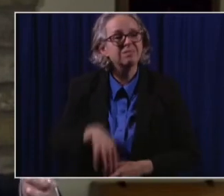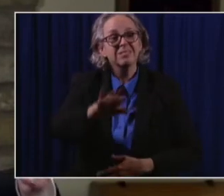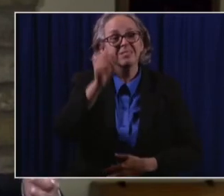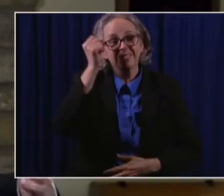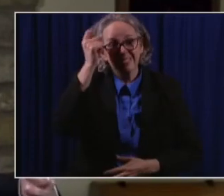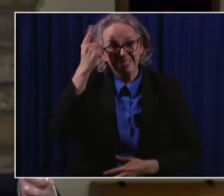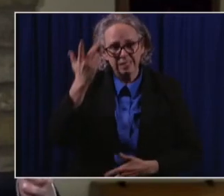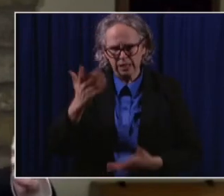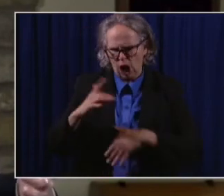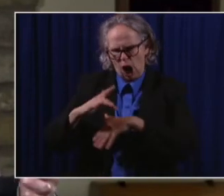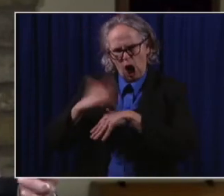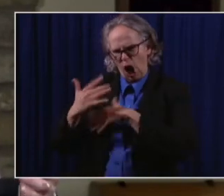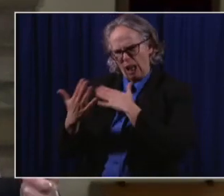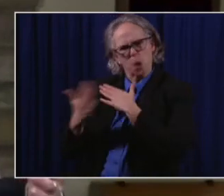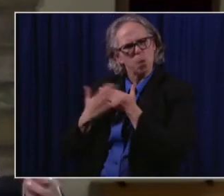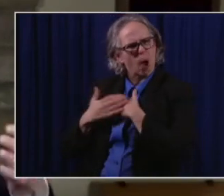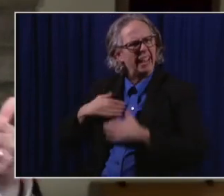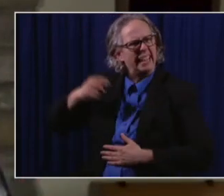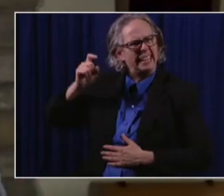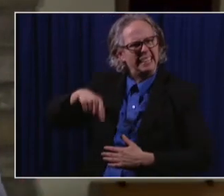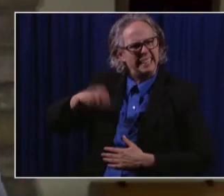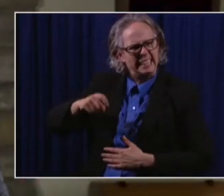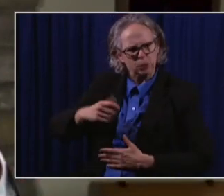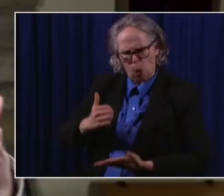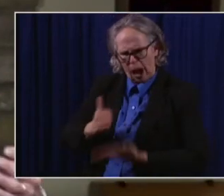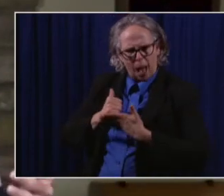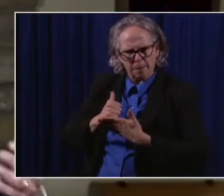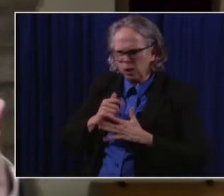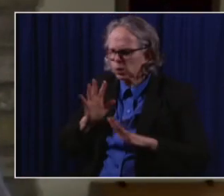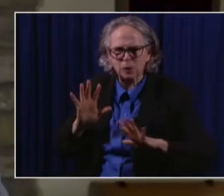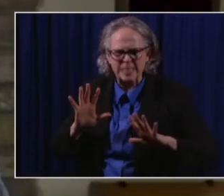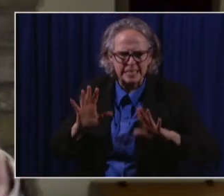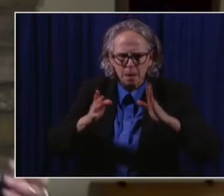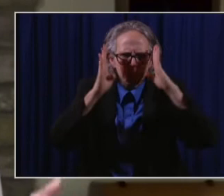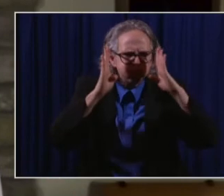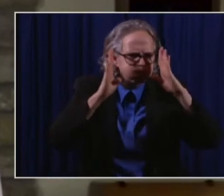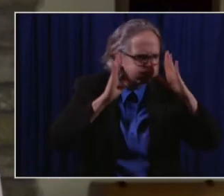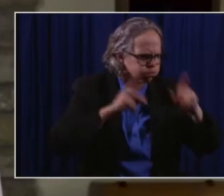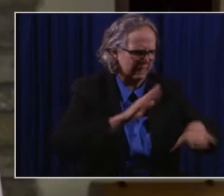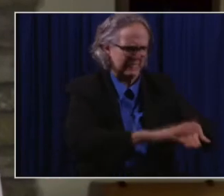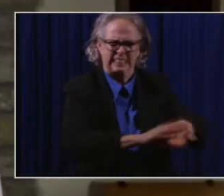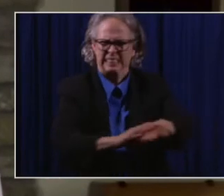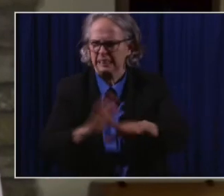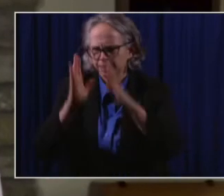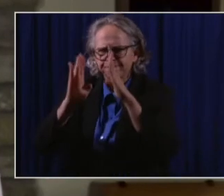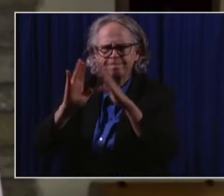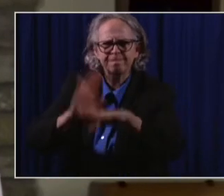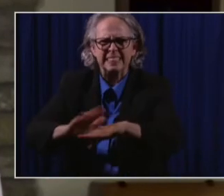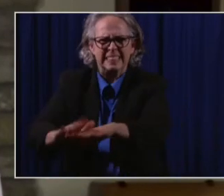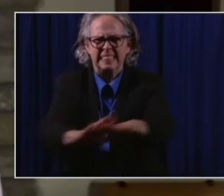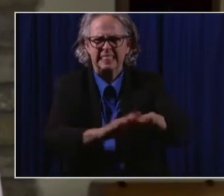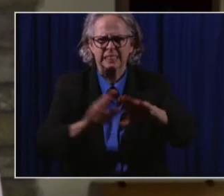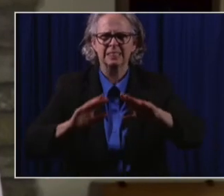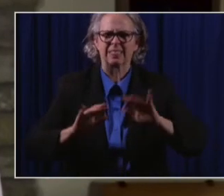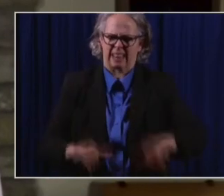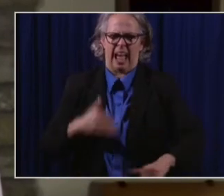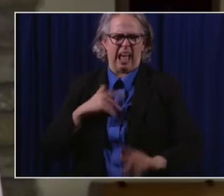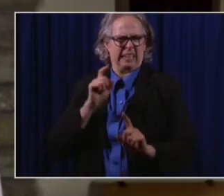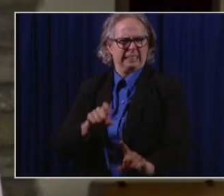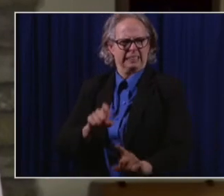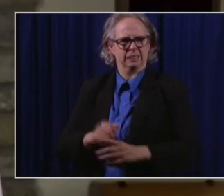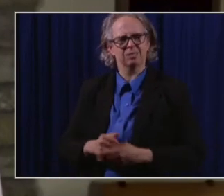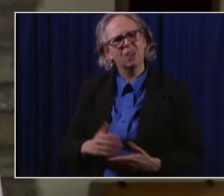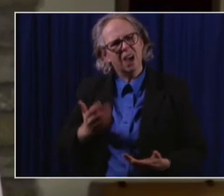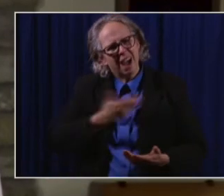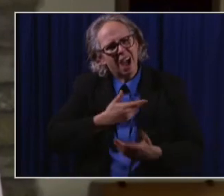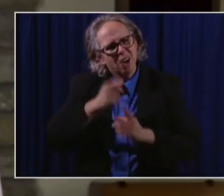at least we can give the community some indication of which way they're going. And so every